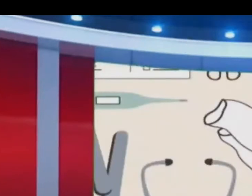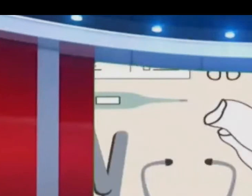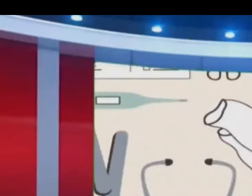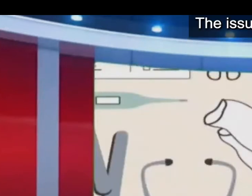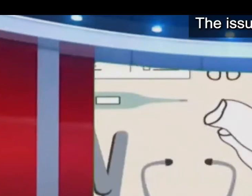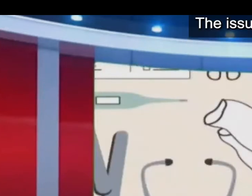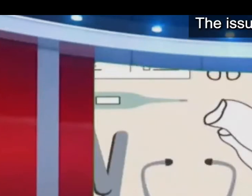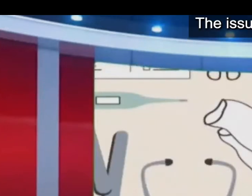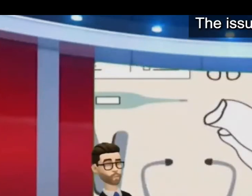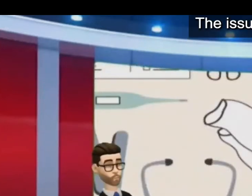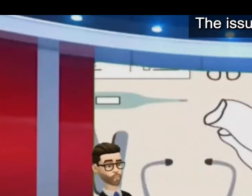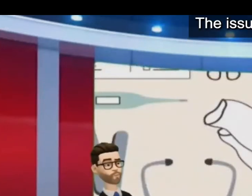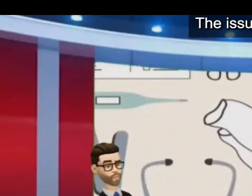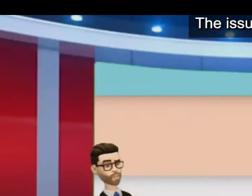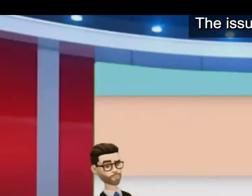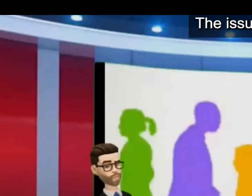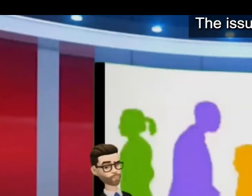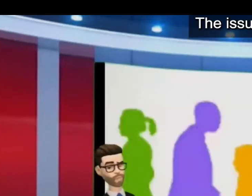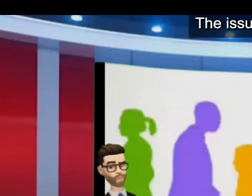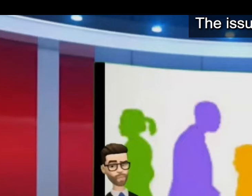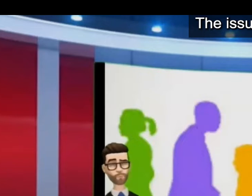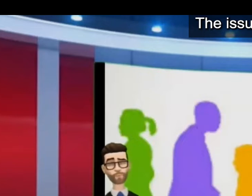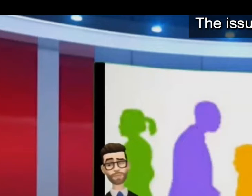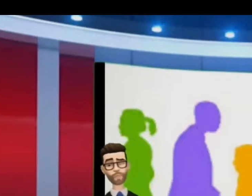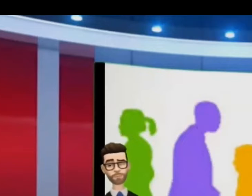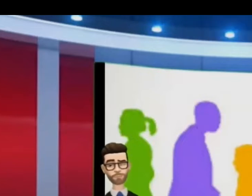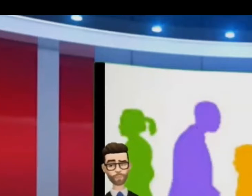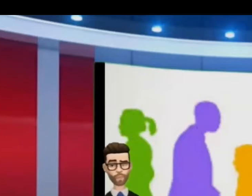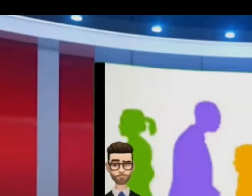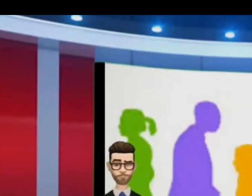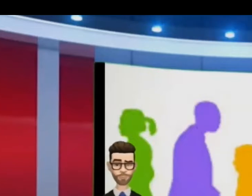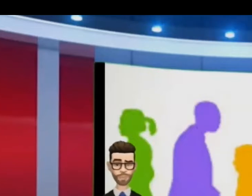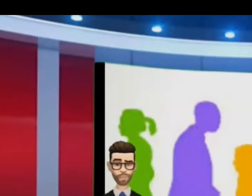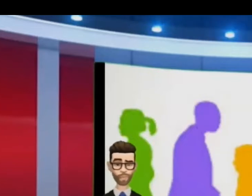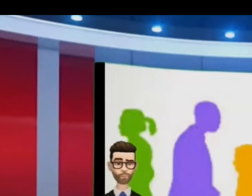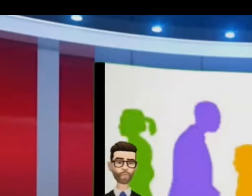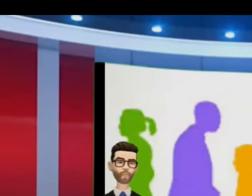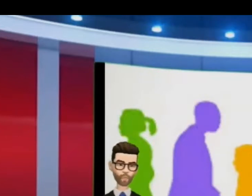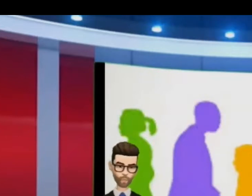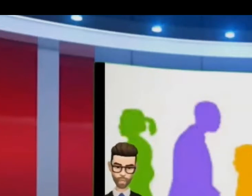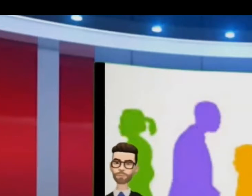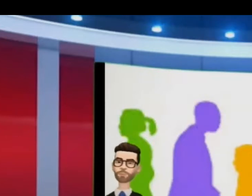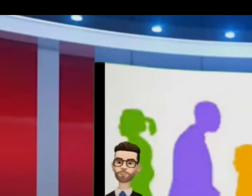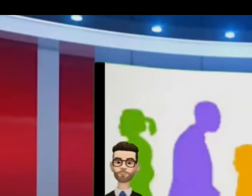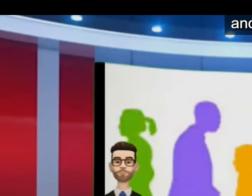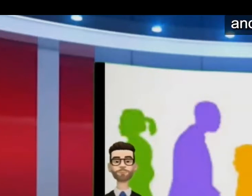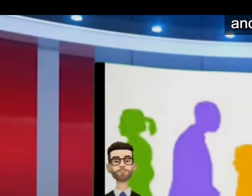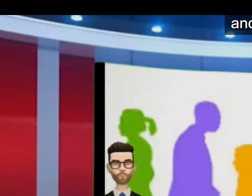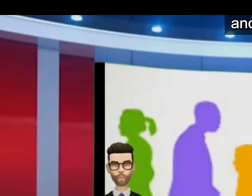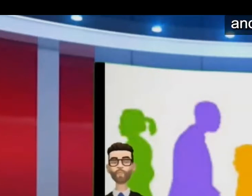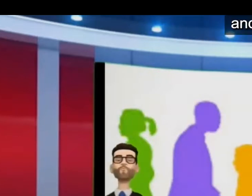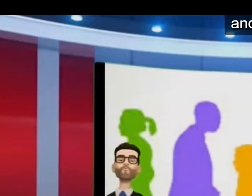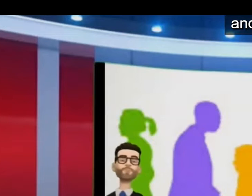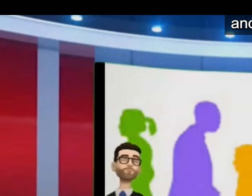services. The issue affected my psyche because in this situation I knew the extent of suffering of people with disabilities,